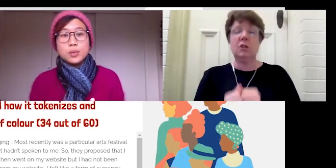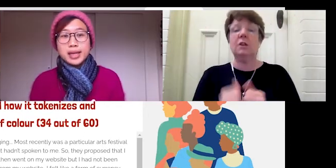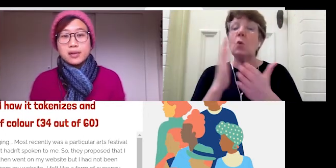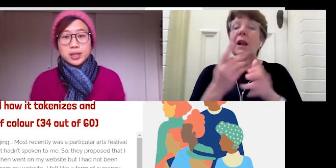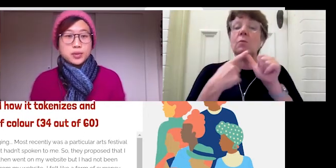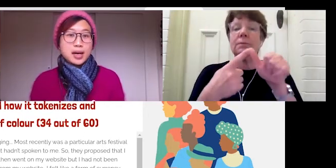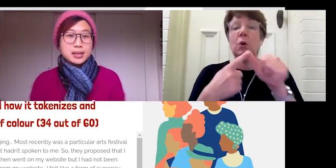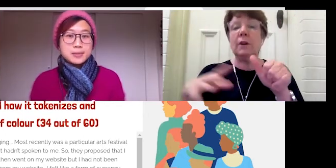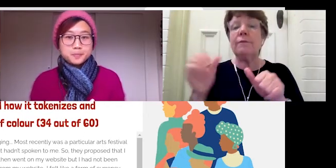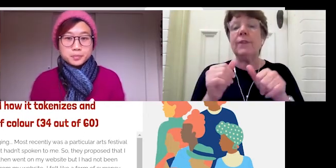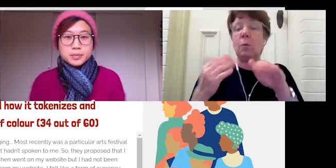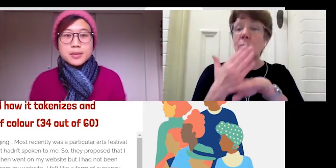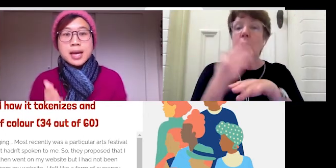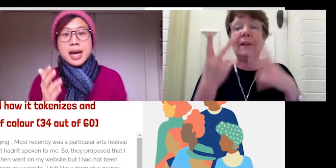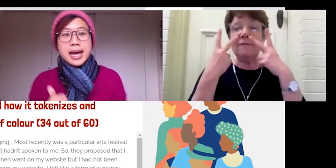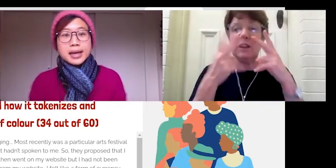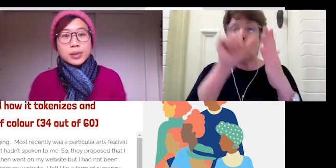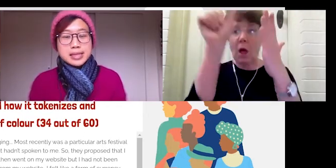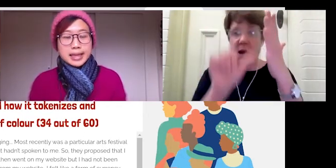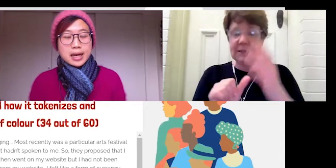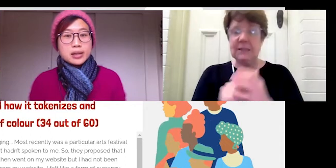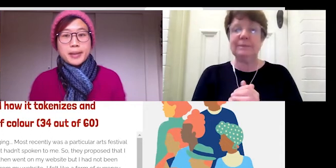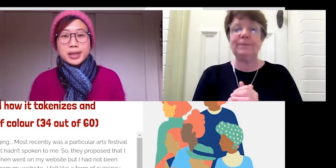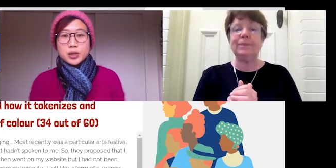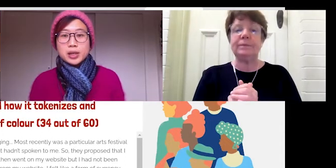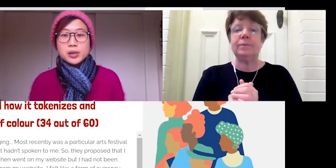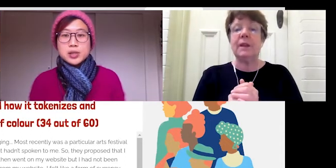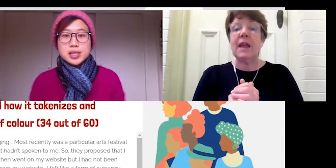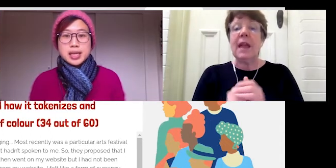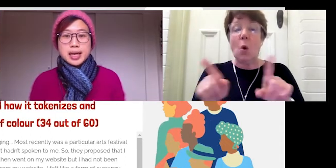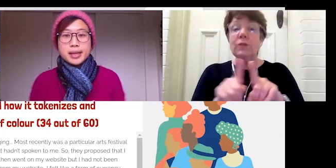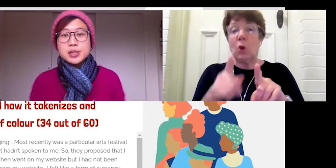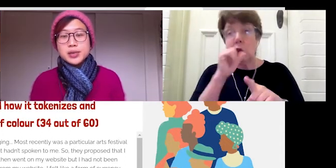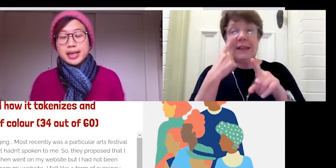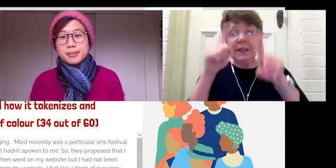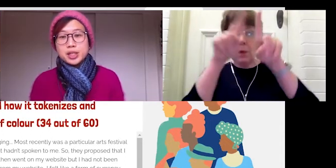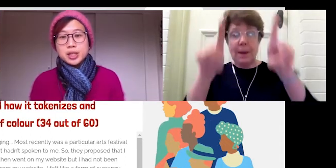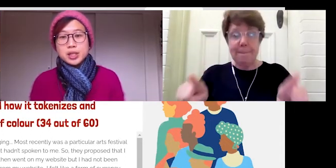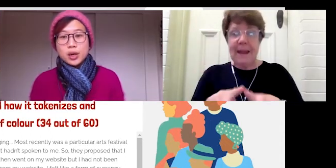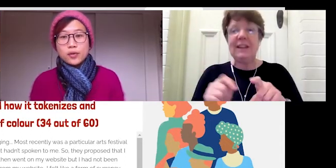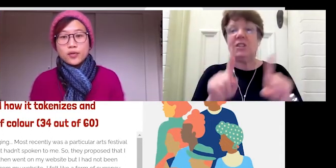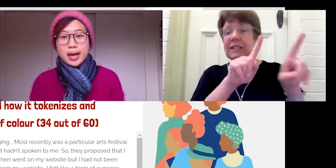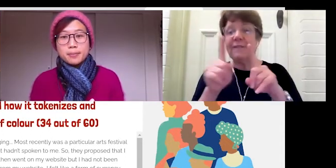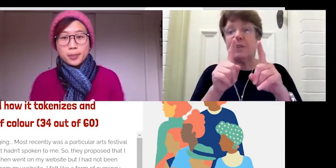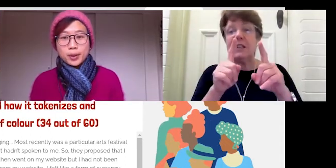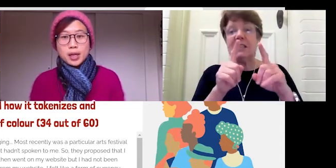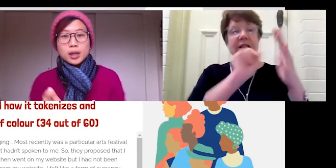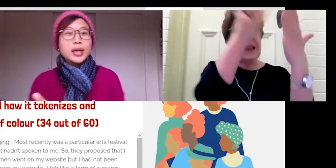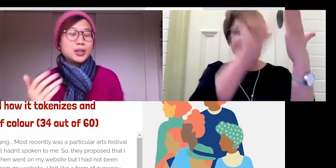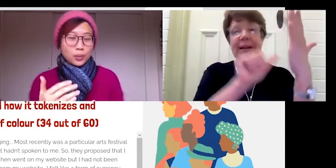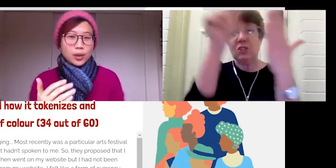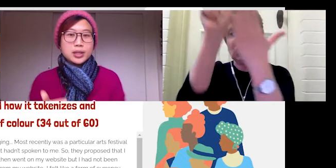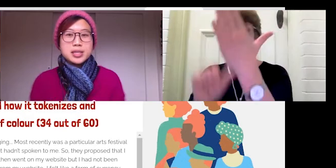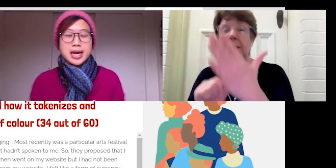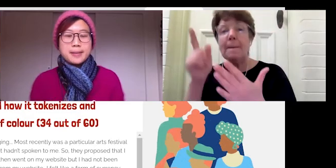respondent working in visual arts. And I will say that on the page, you can also see illustrated images of people